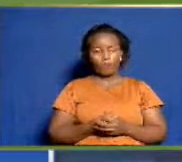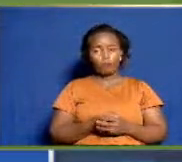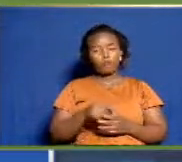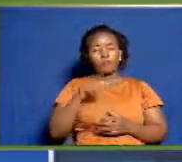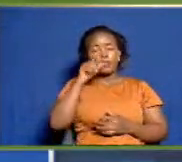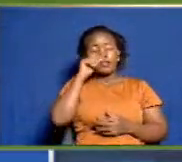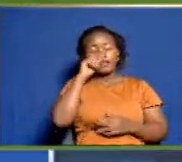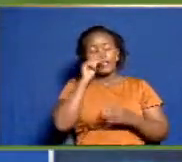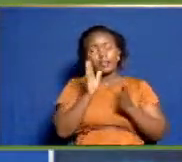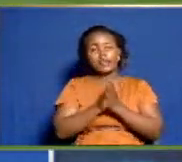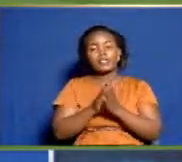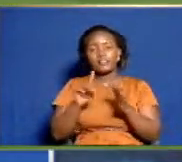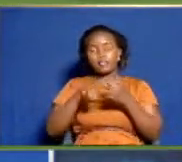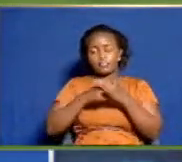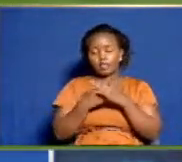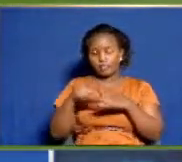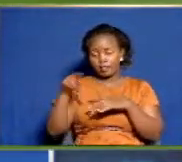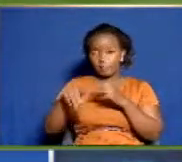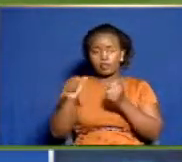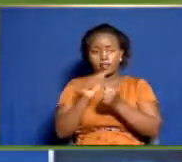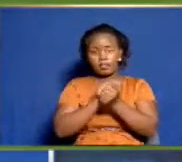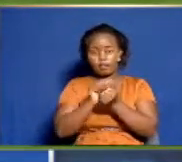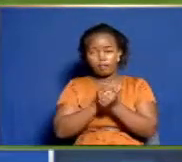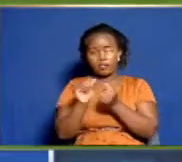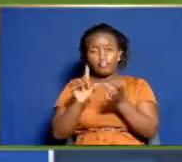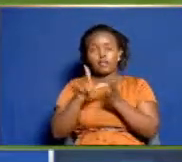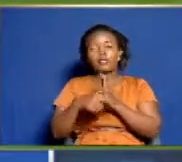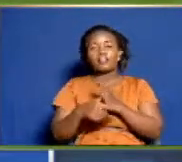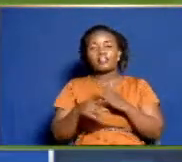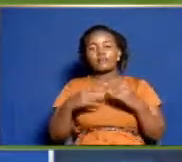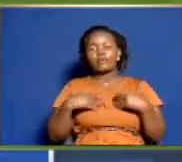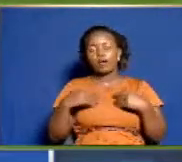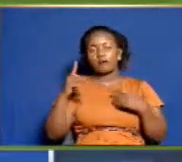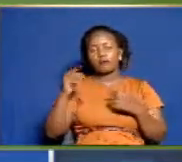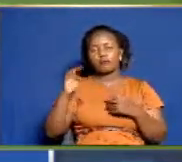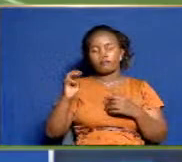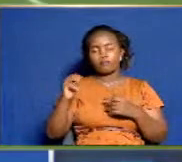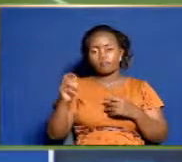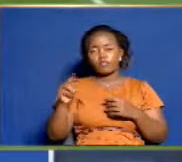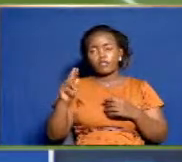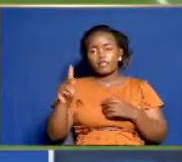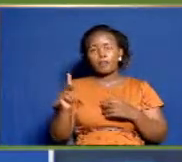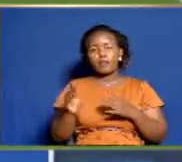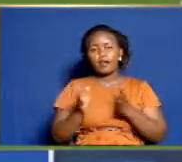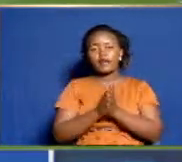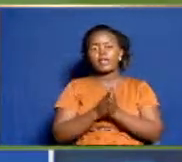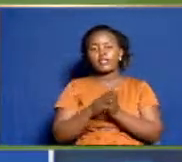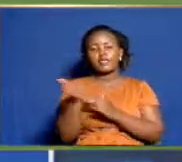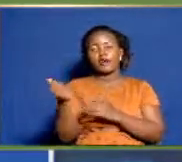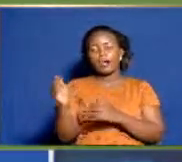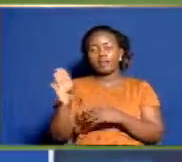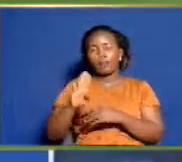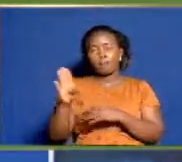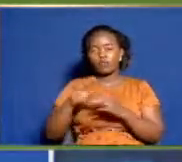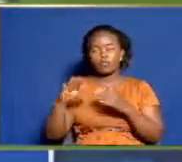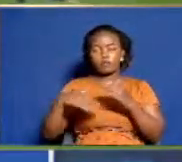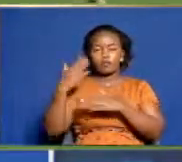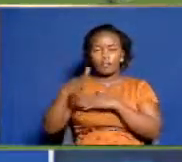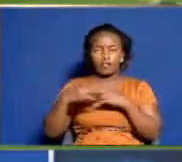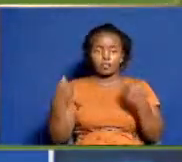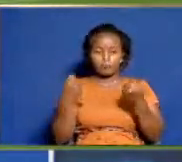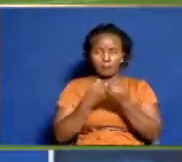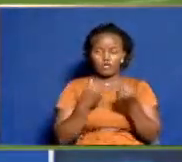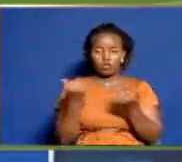2020 this Friday. Then Wales face Switzerland, Denmark play Finland, and Russia face Belgium in the next matches on